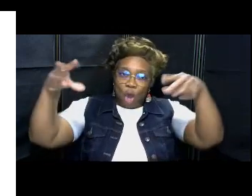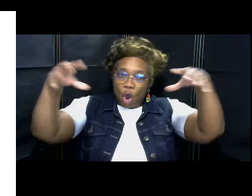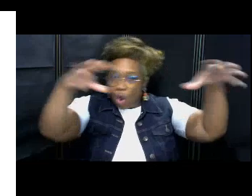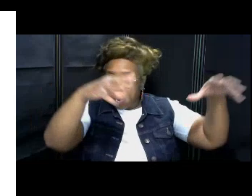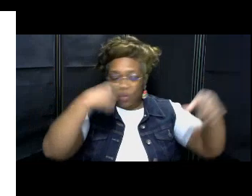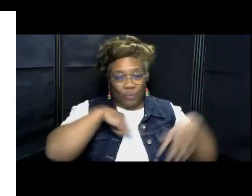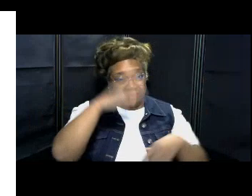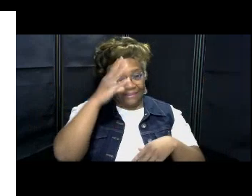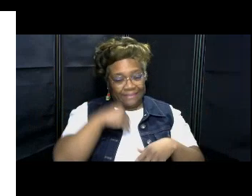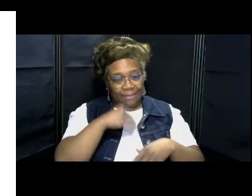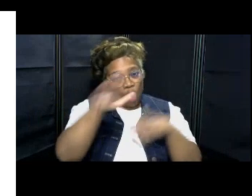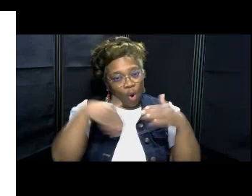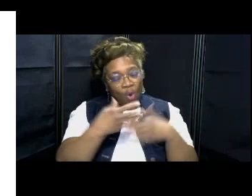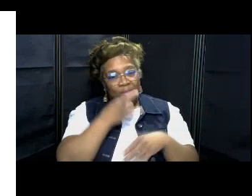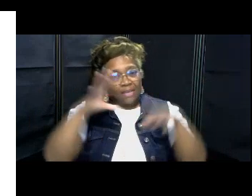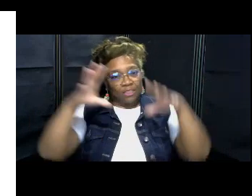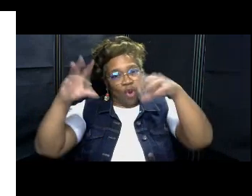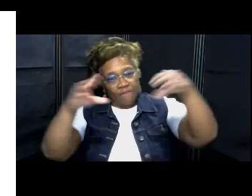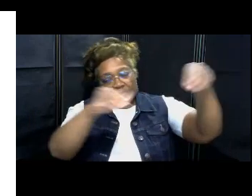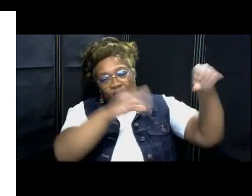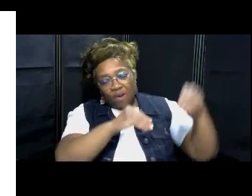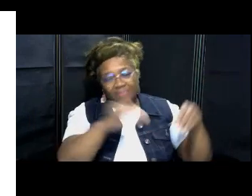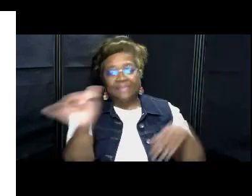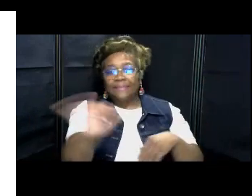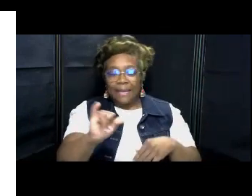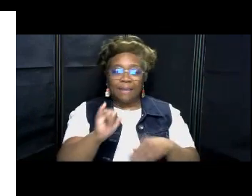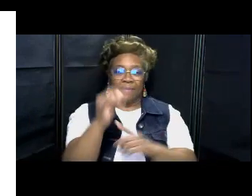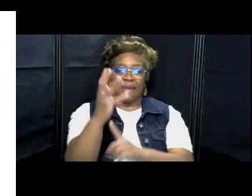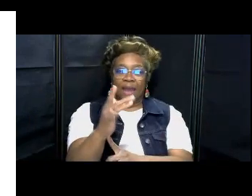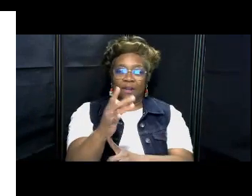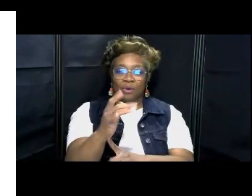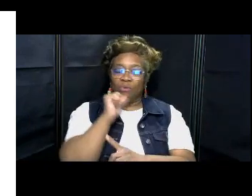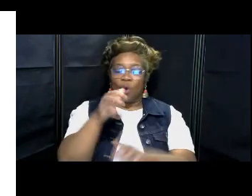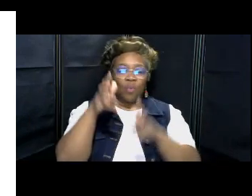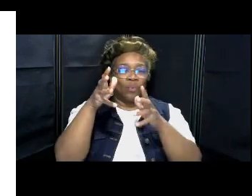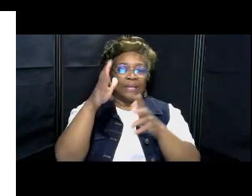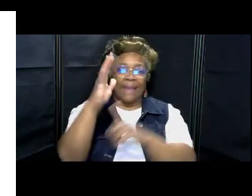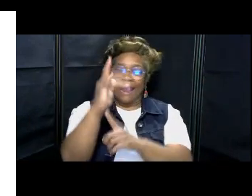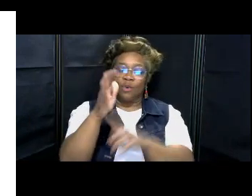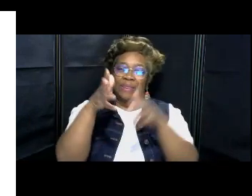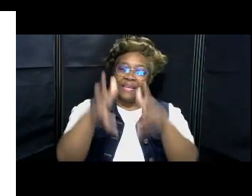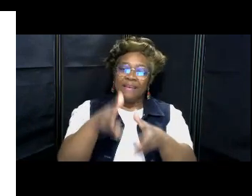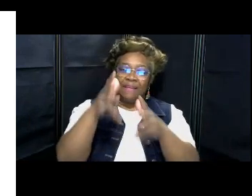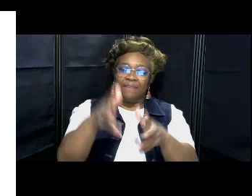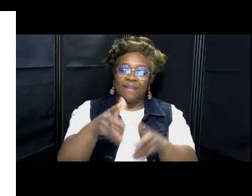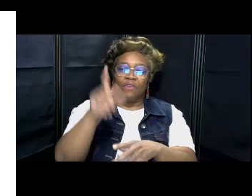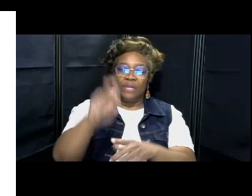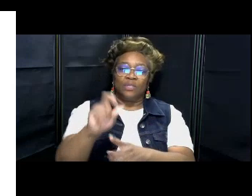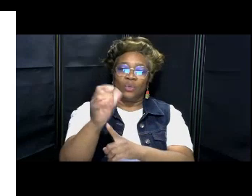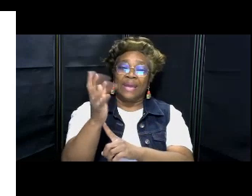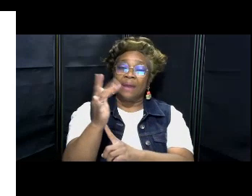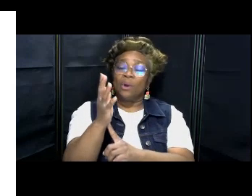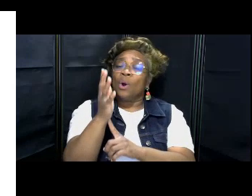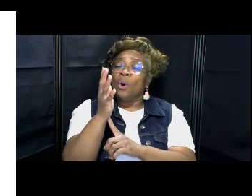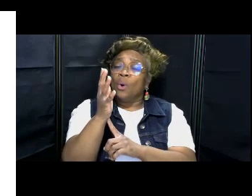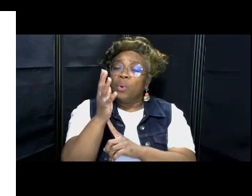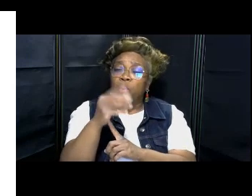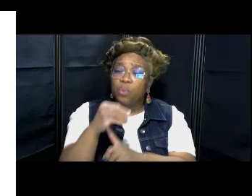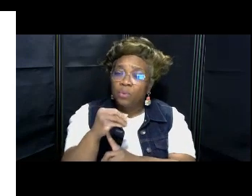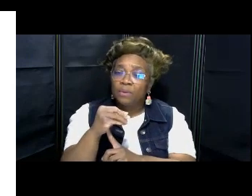lights out. So same way with that candle. Do not leave that candle burning. Blow those candles out. Don't leave them unattended at